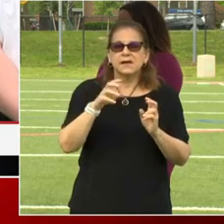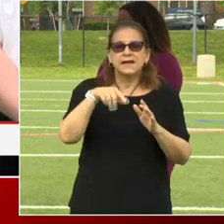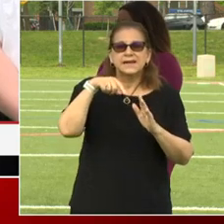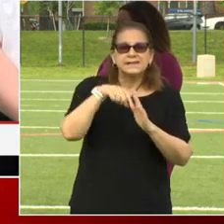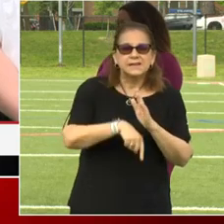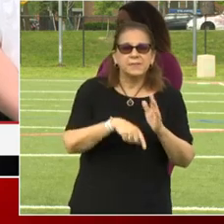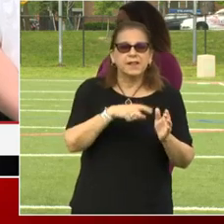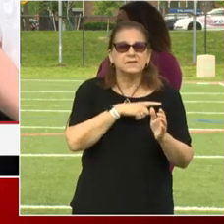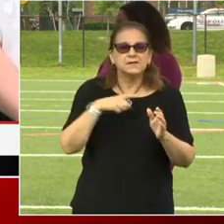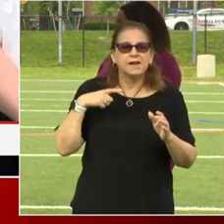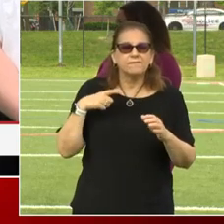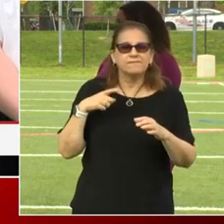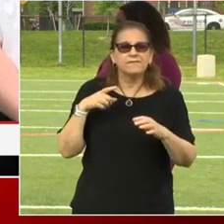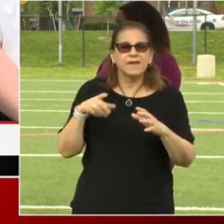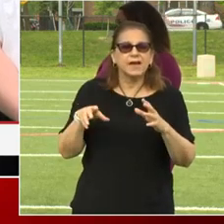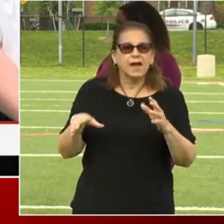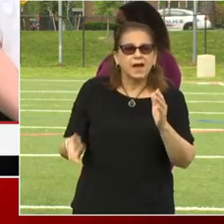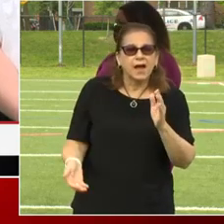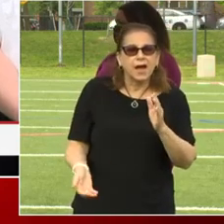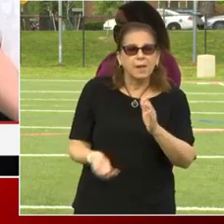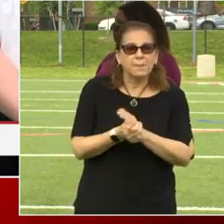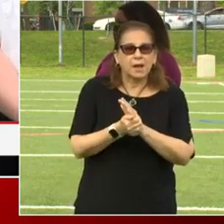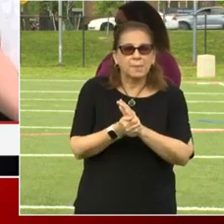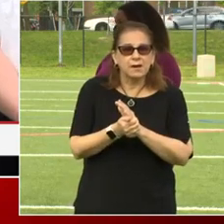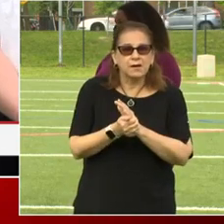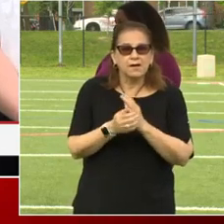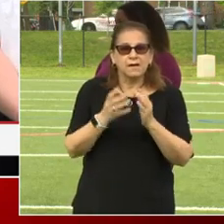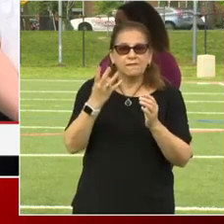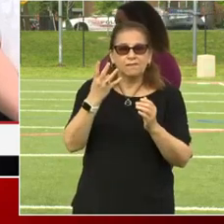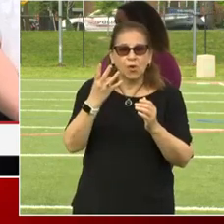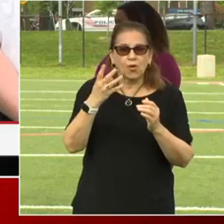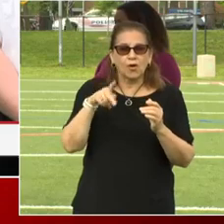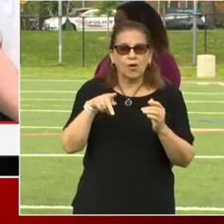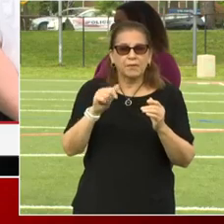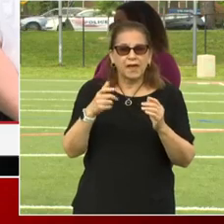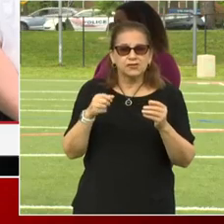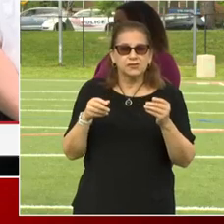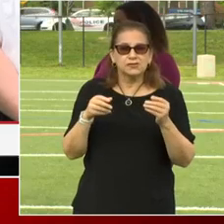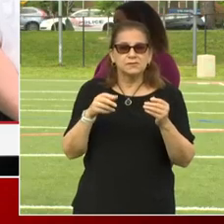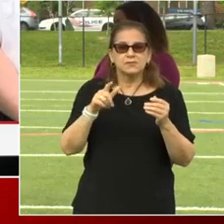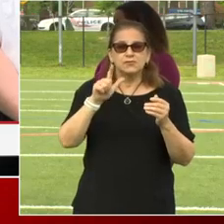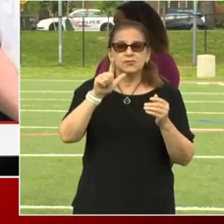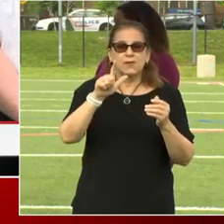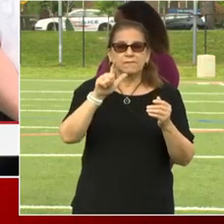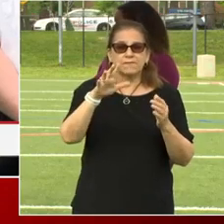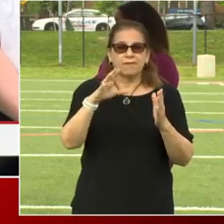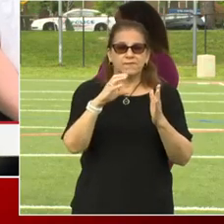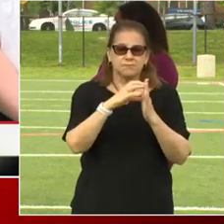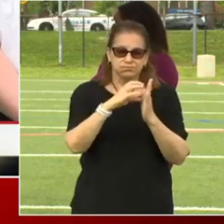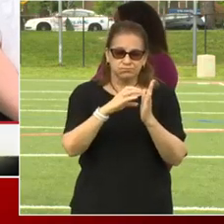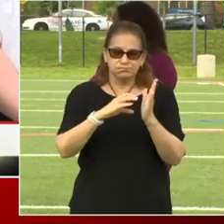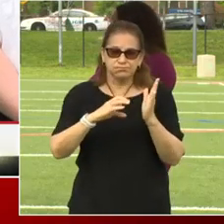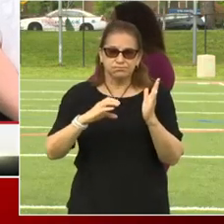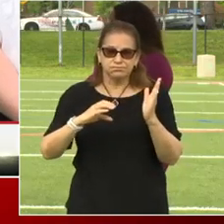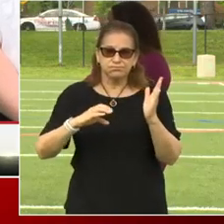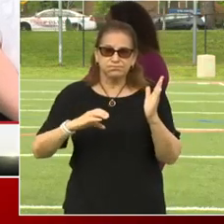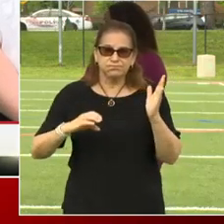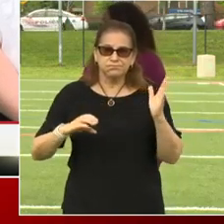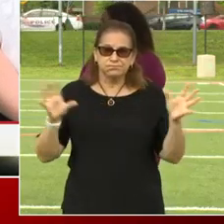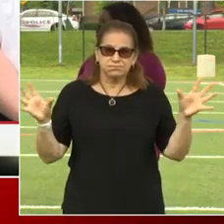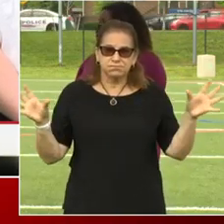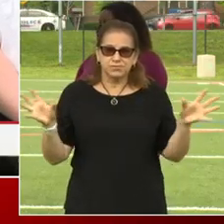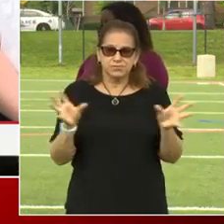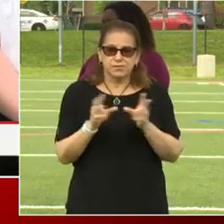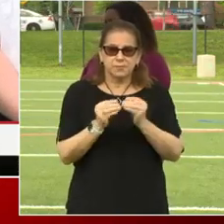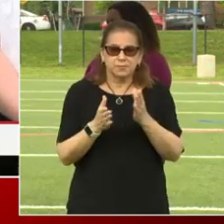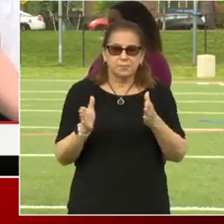bill itself is about 4 pages, but the attachments are 25 chapters to the Comprehensive Plan, about